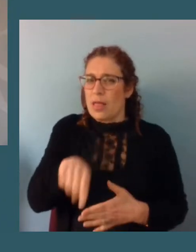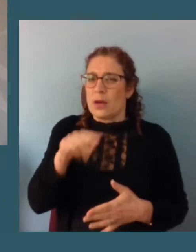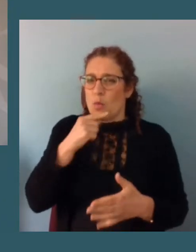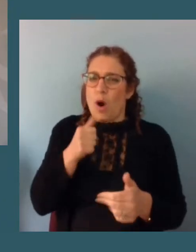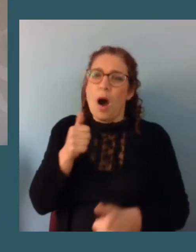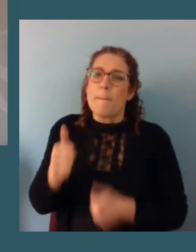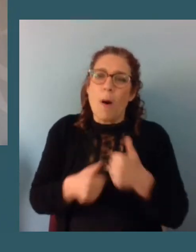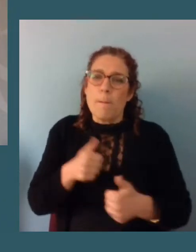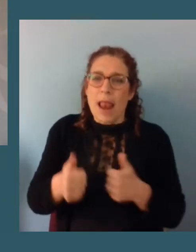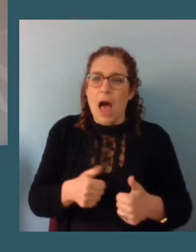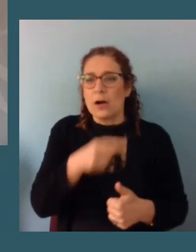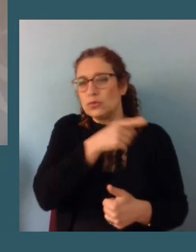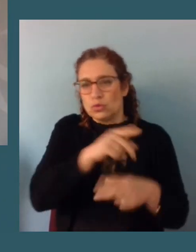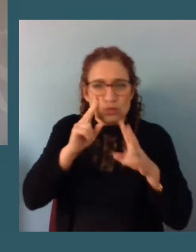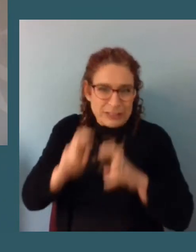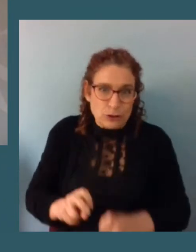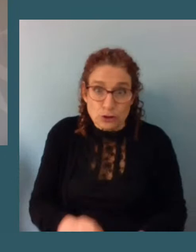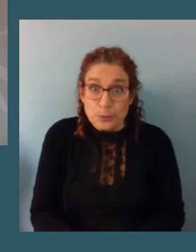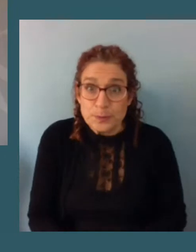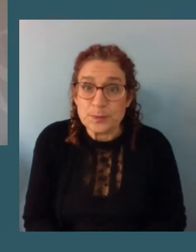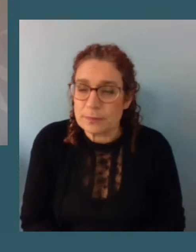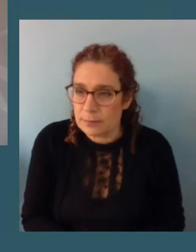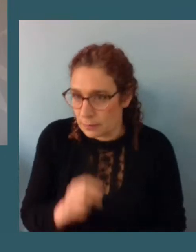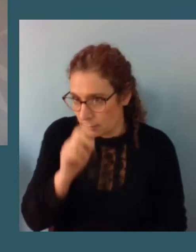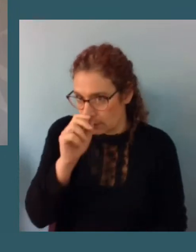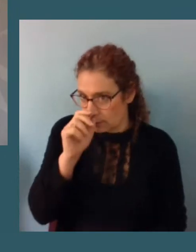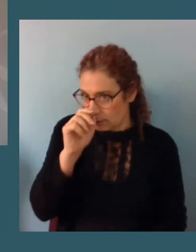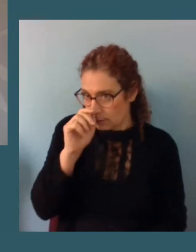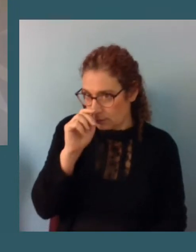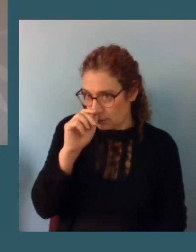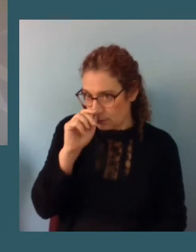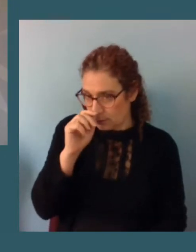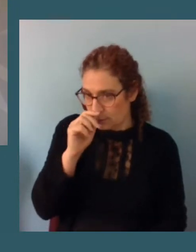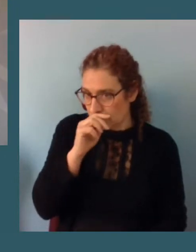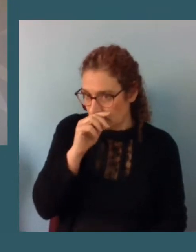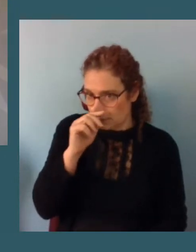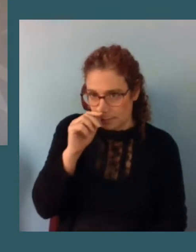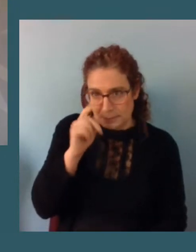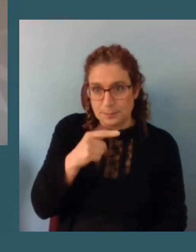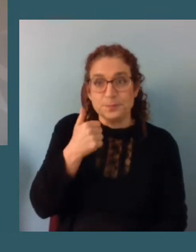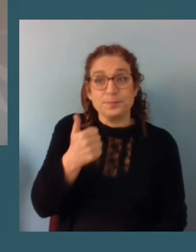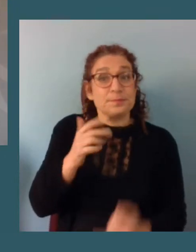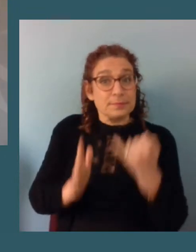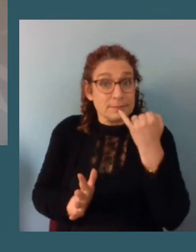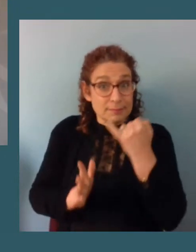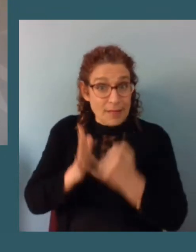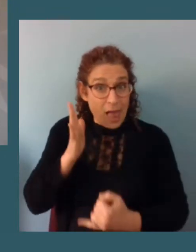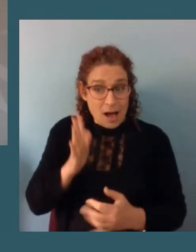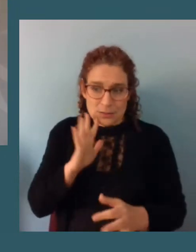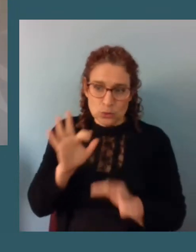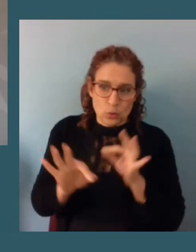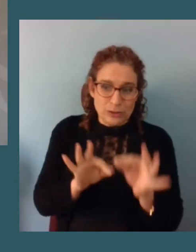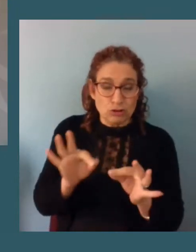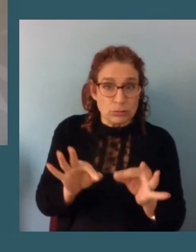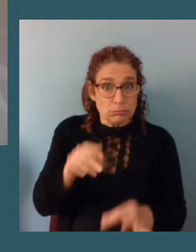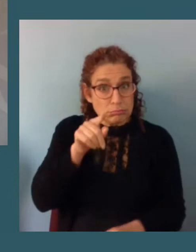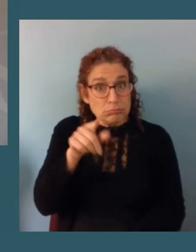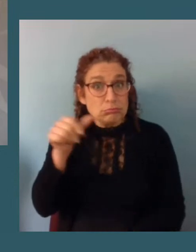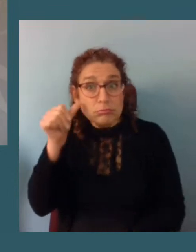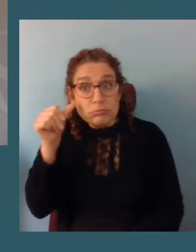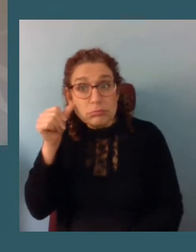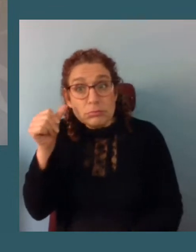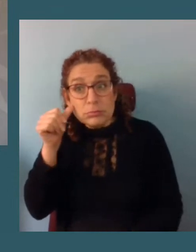people to look into. Yeah, no, definitely. Okay, last question. Are you aware of any